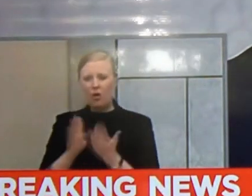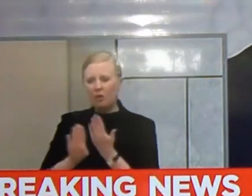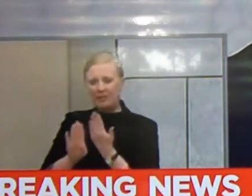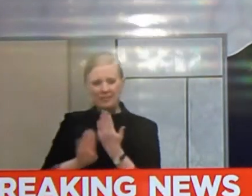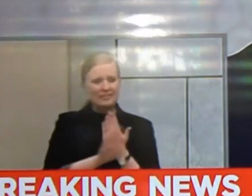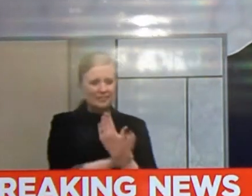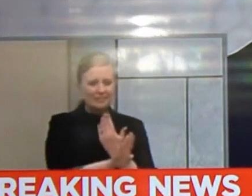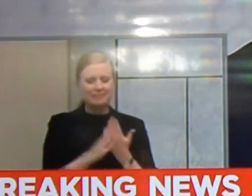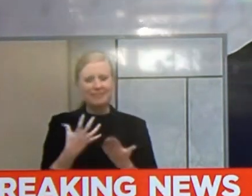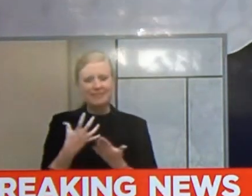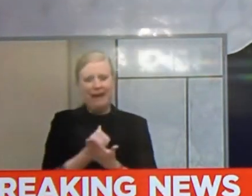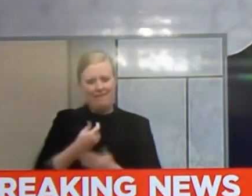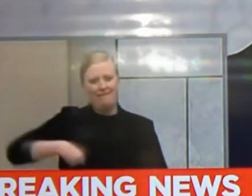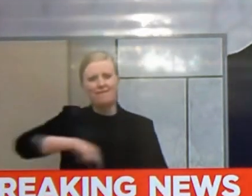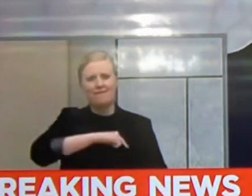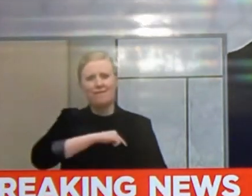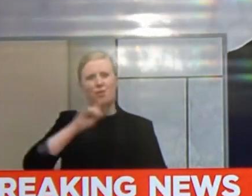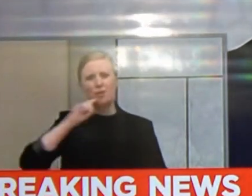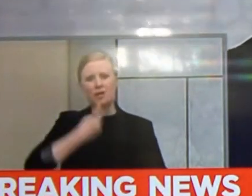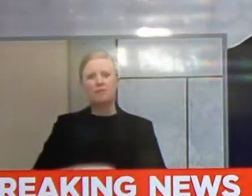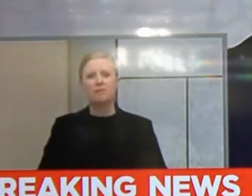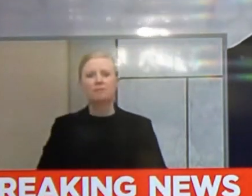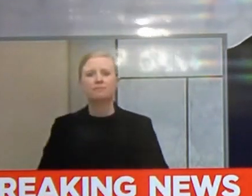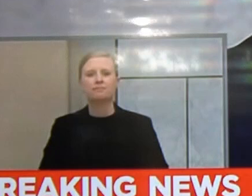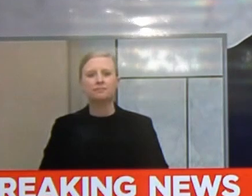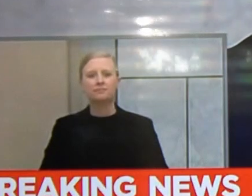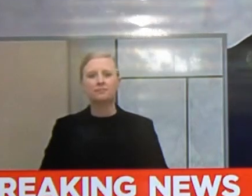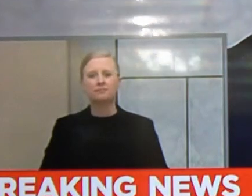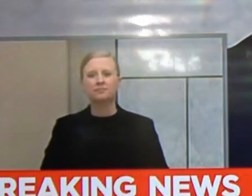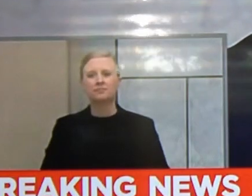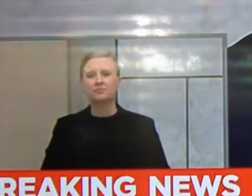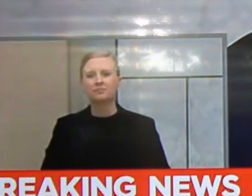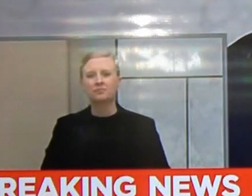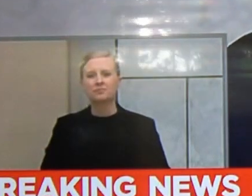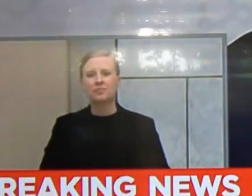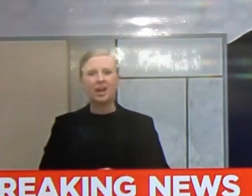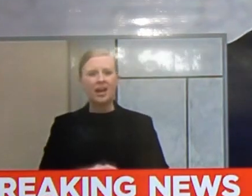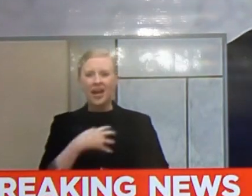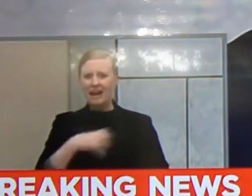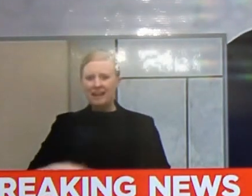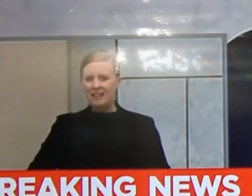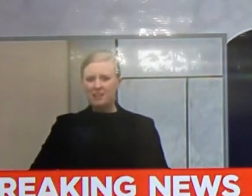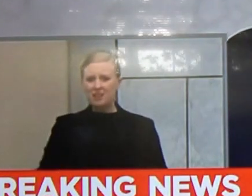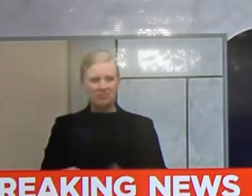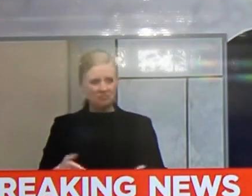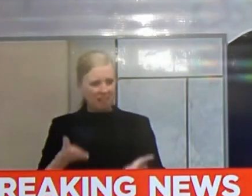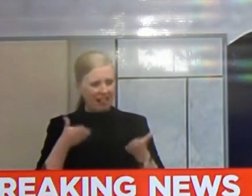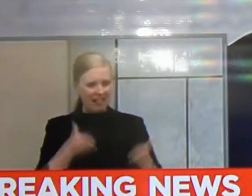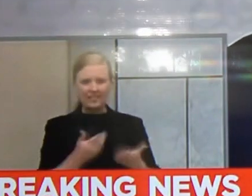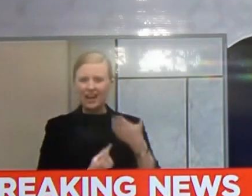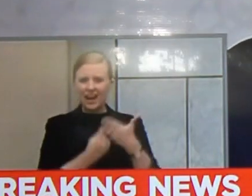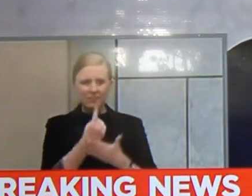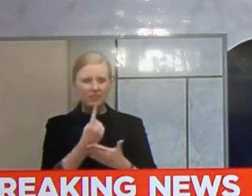are needed. In terms of other arrangements regarding oversight, the government doesn't have any issues with that. The Senate provides, I think, very